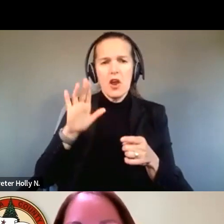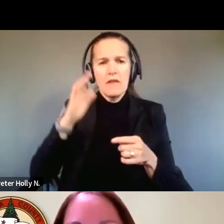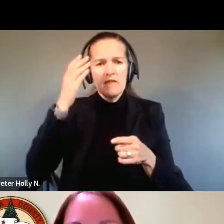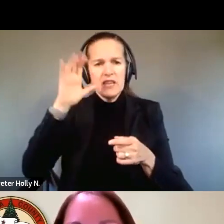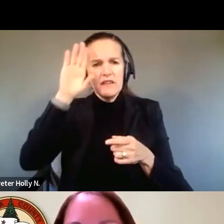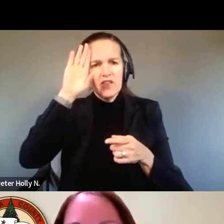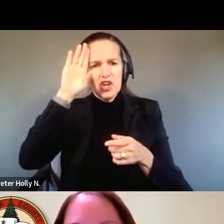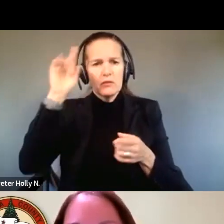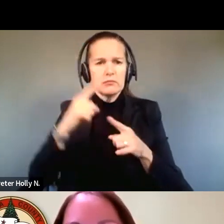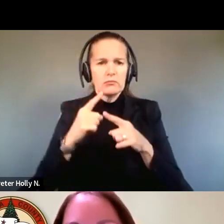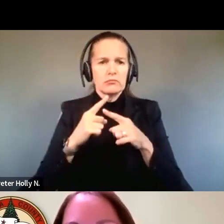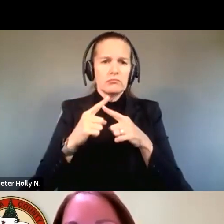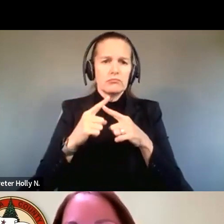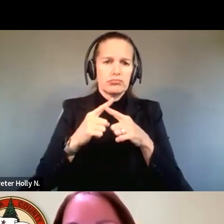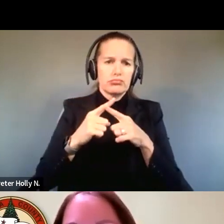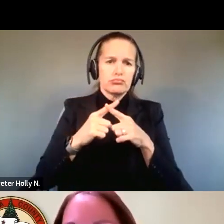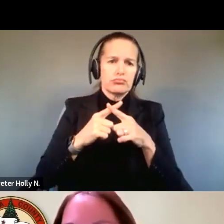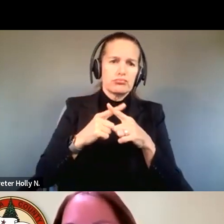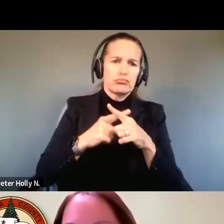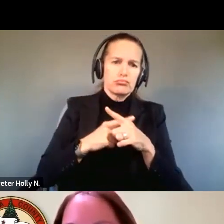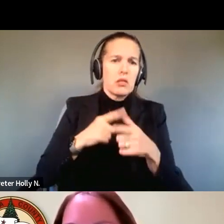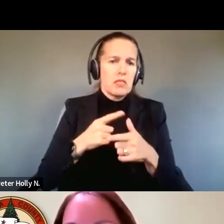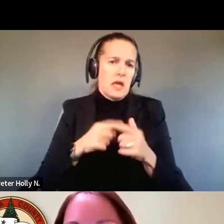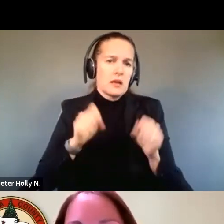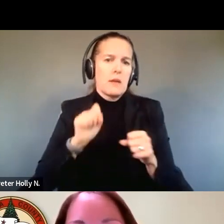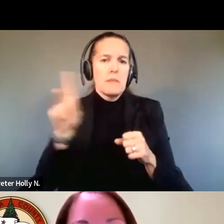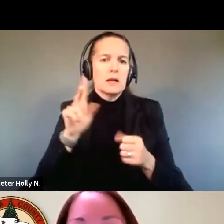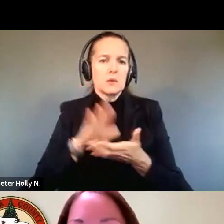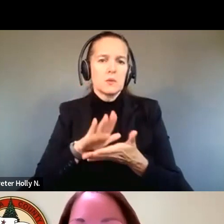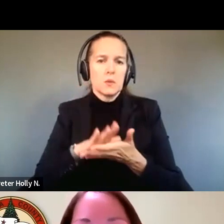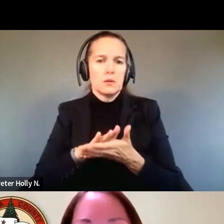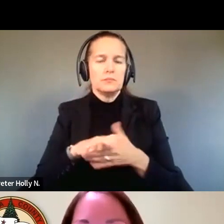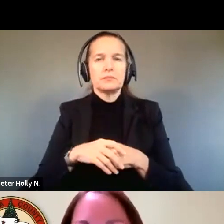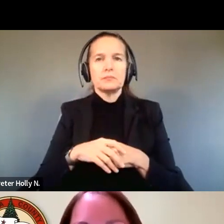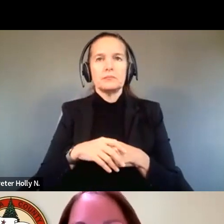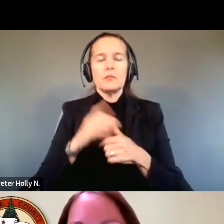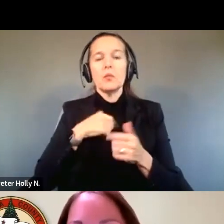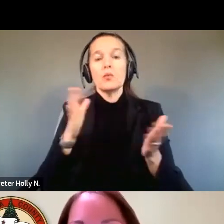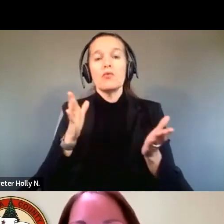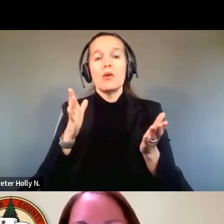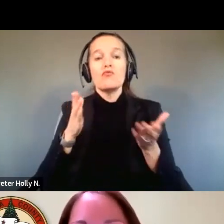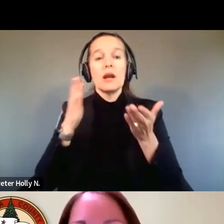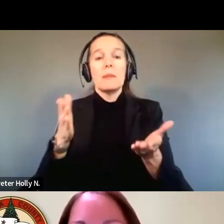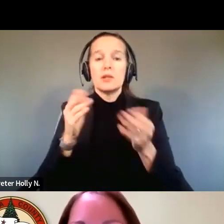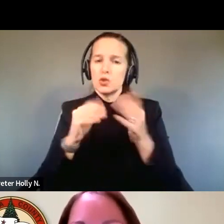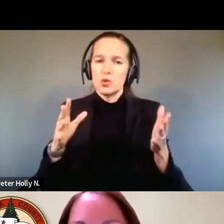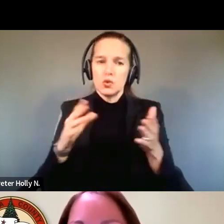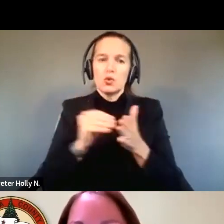medication, then they could return back to school. And we certainly are recommending that the students wear